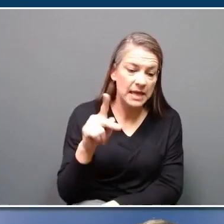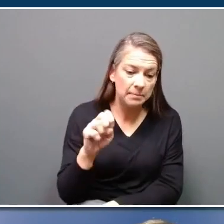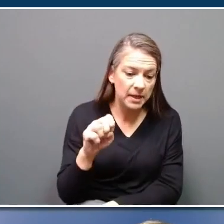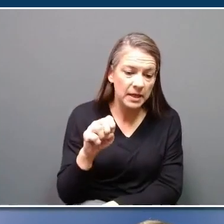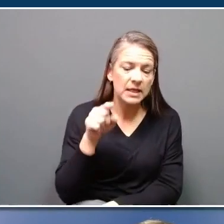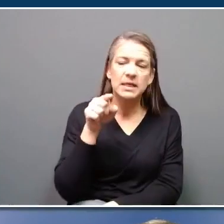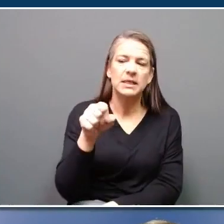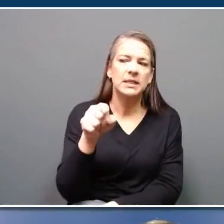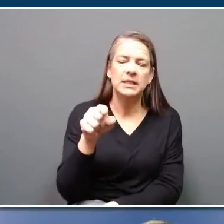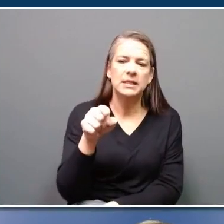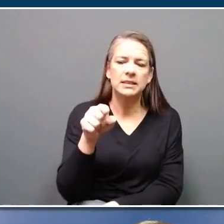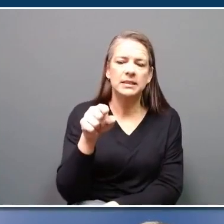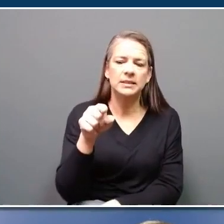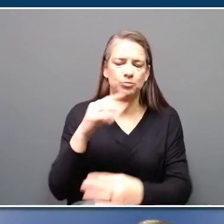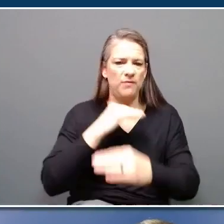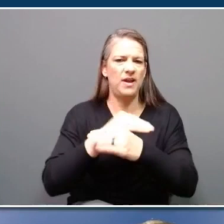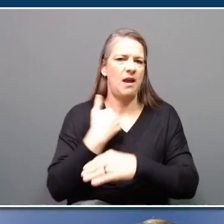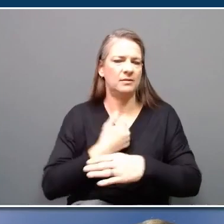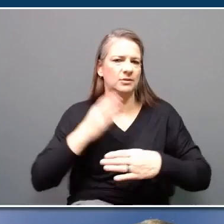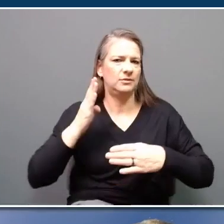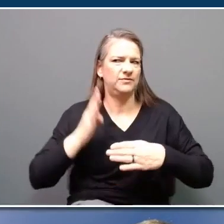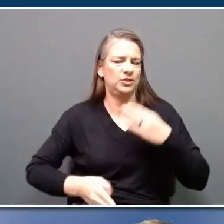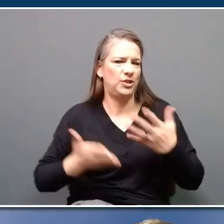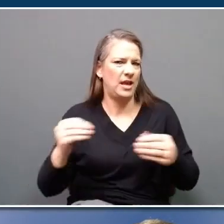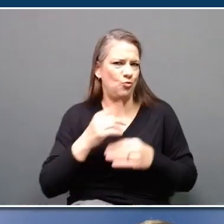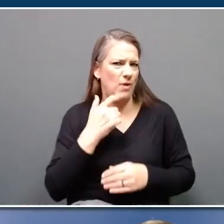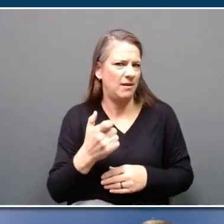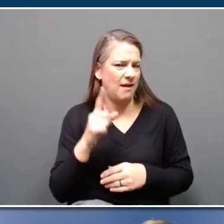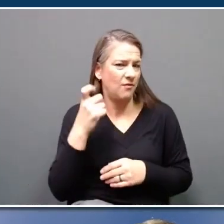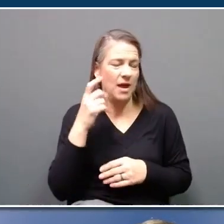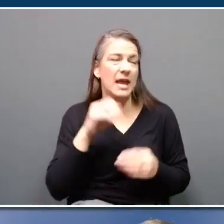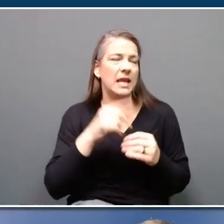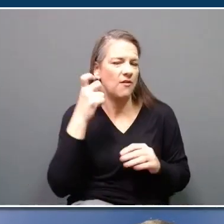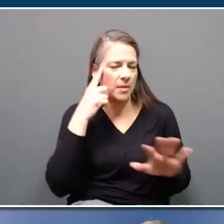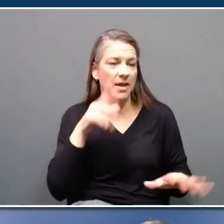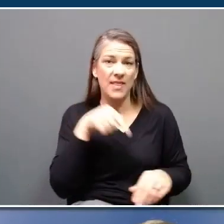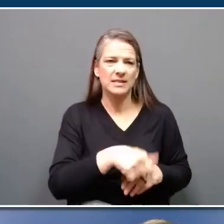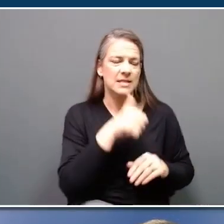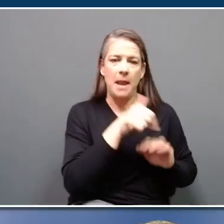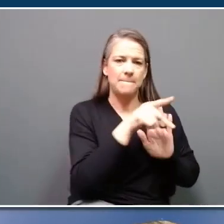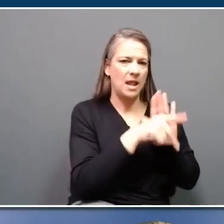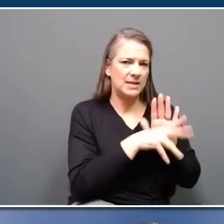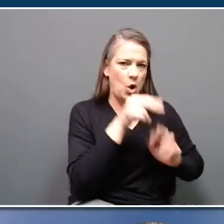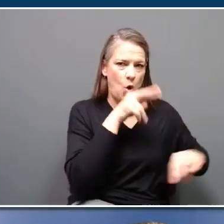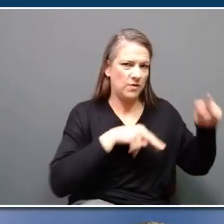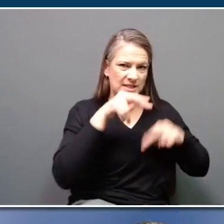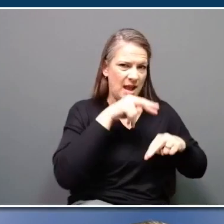in government. And let me say, this isn't policy and oversight, which is the role of the General Assembly. This is